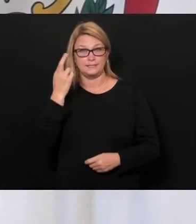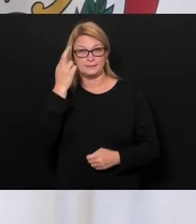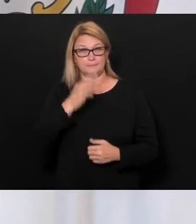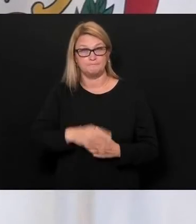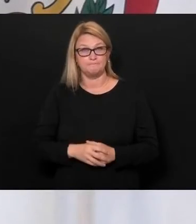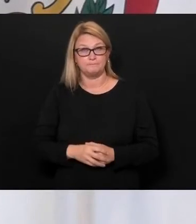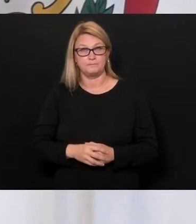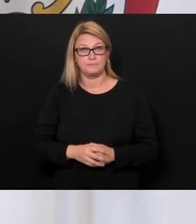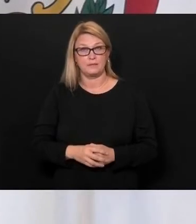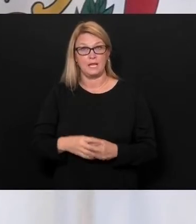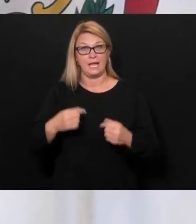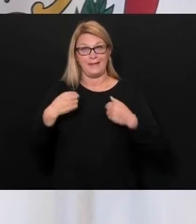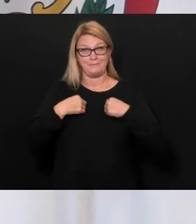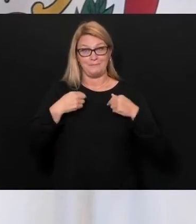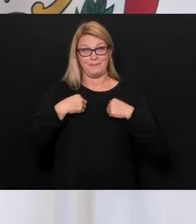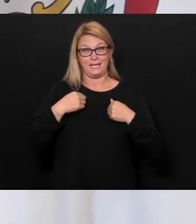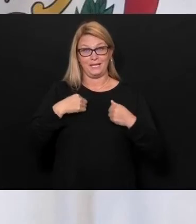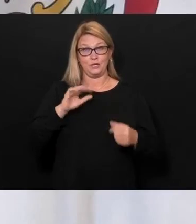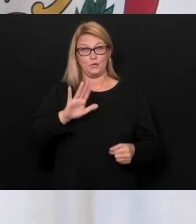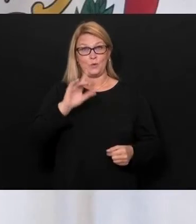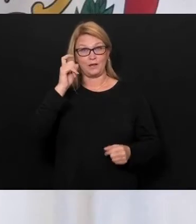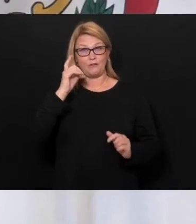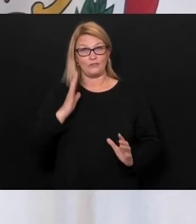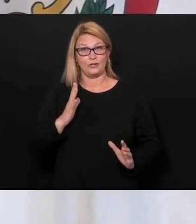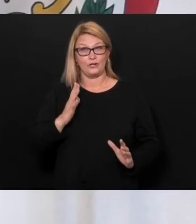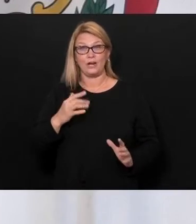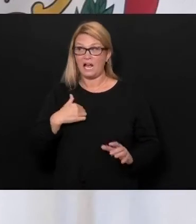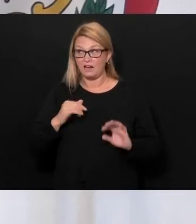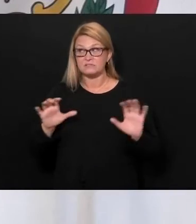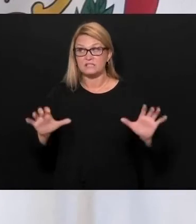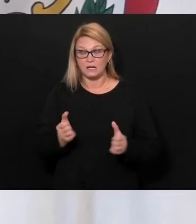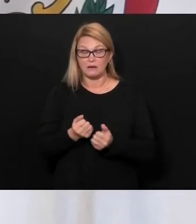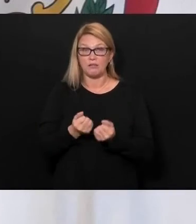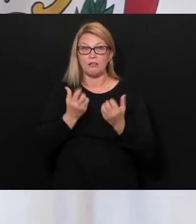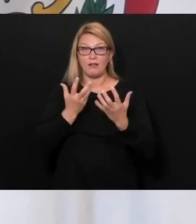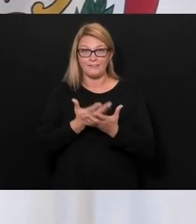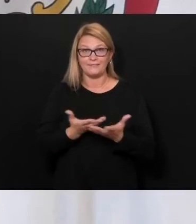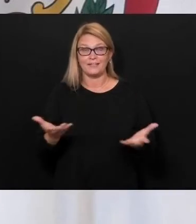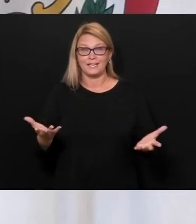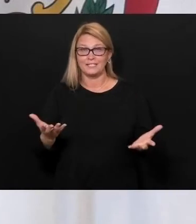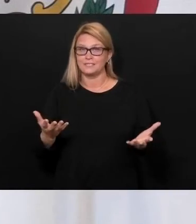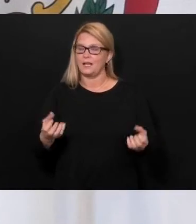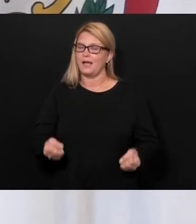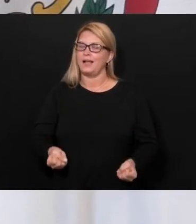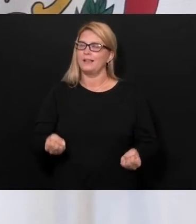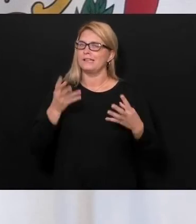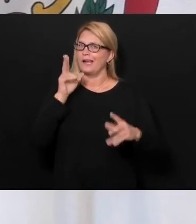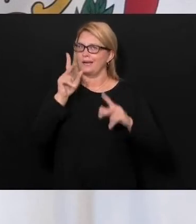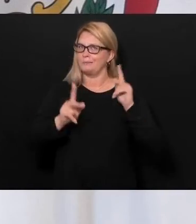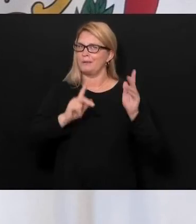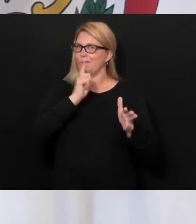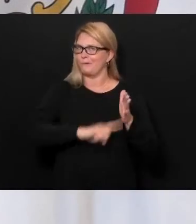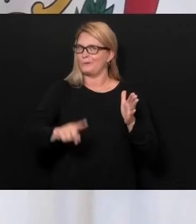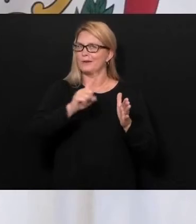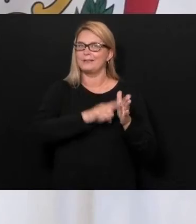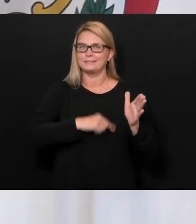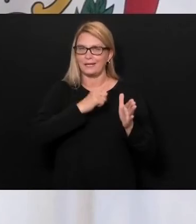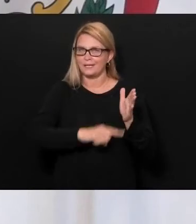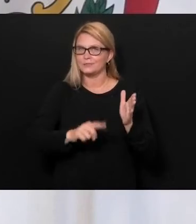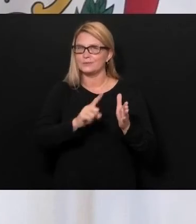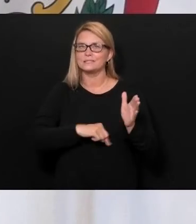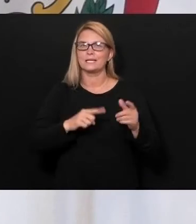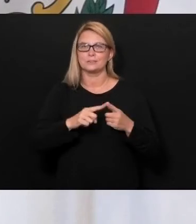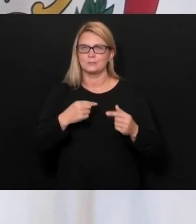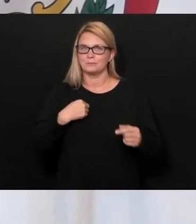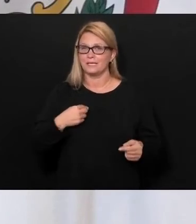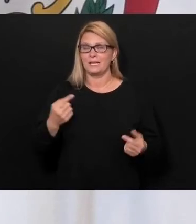placed a governor here that's done a lot of stuff. And I've been under fire a lot of different times. And I'm not going